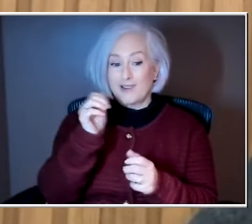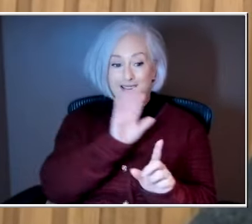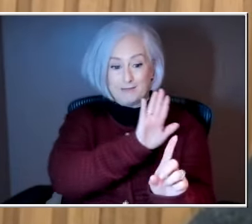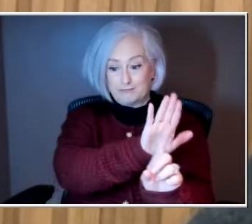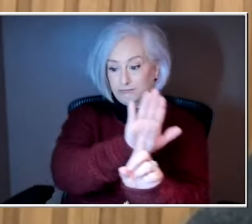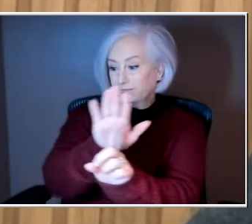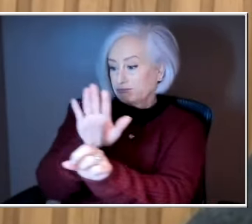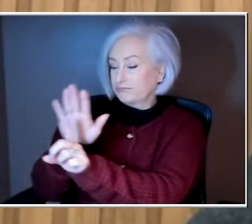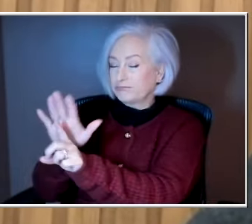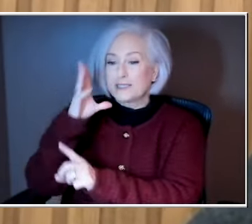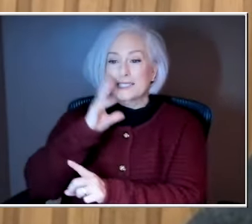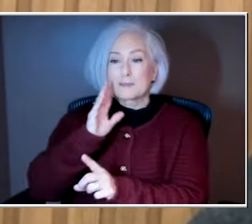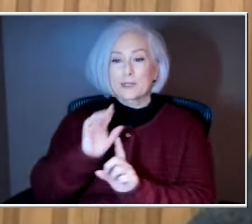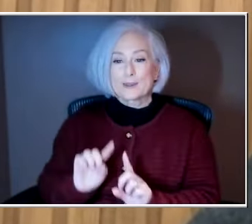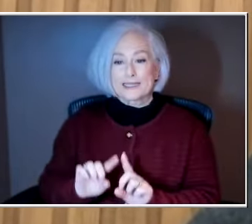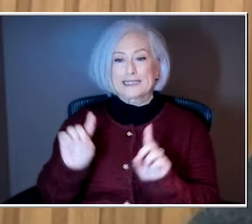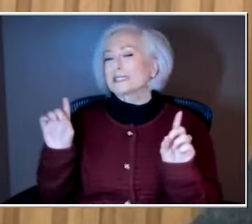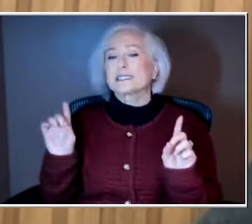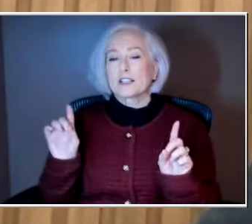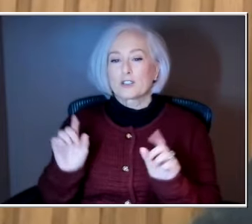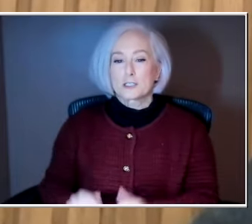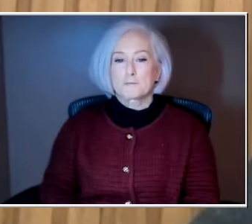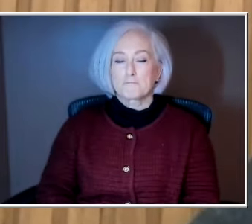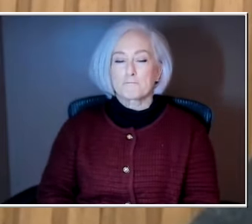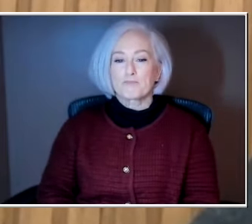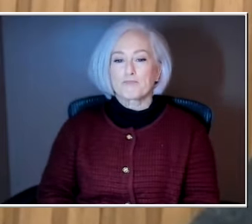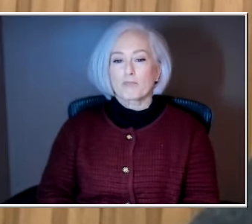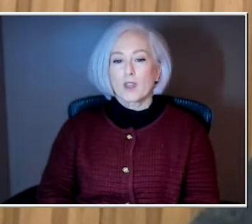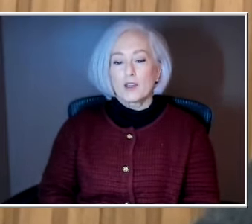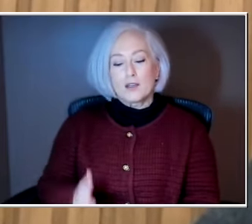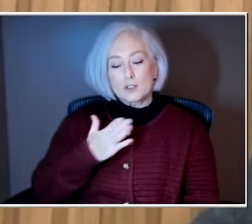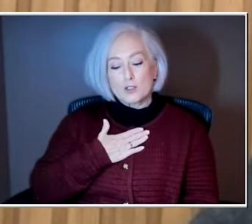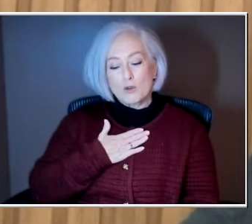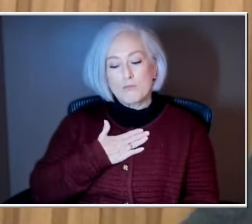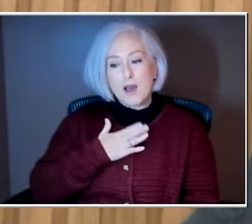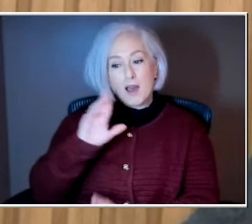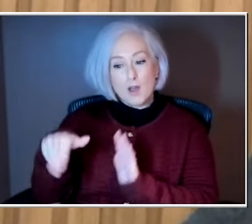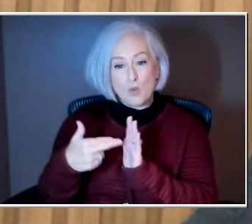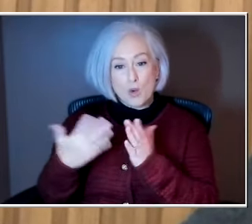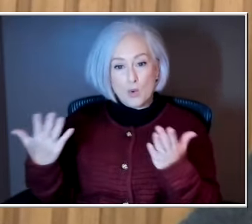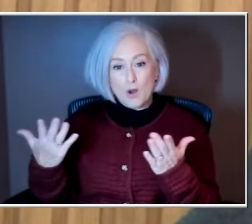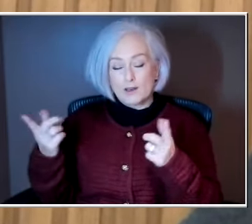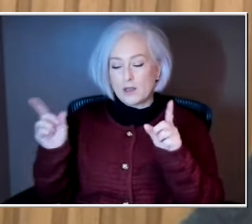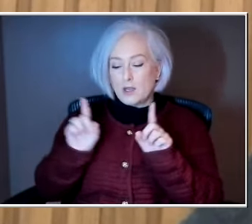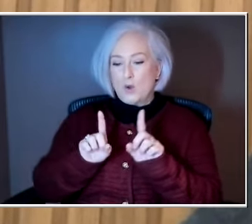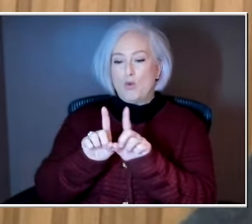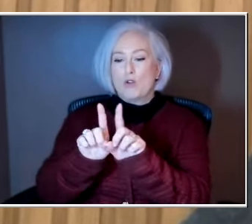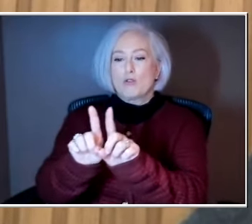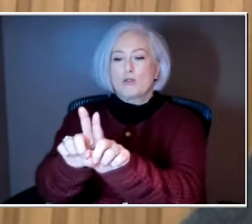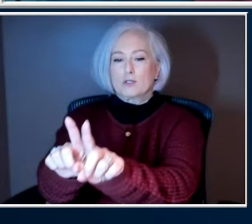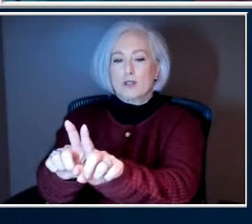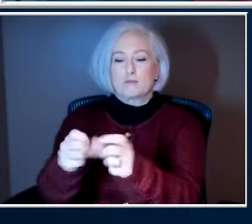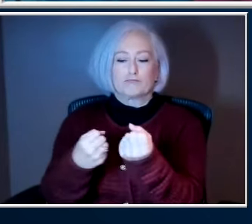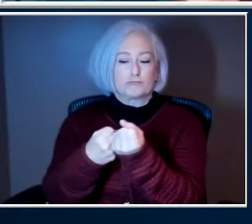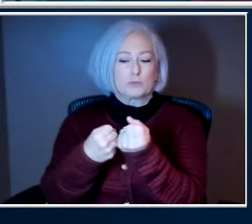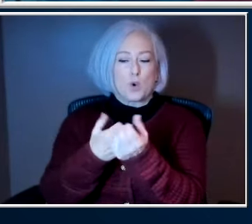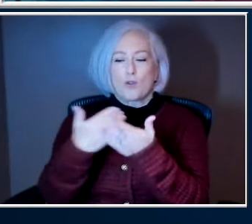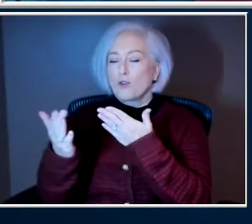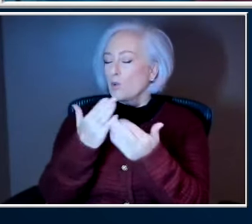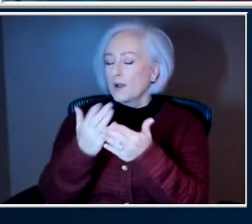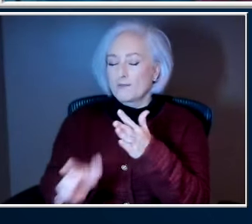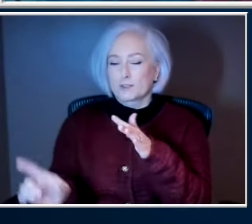with this. So I view my role as trying to kind of walk alongside that with them and be a support provider for whatever's showing up. Okay, you just